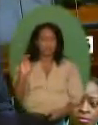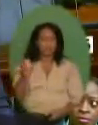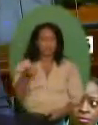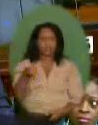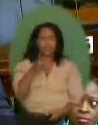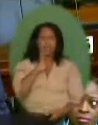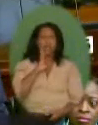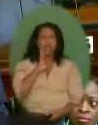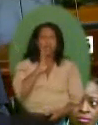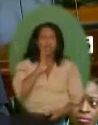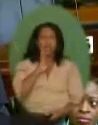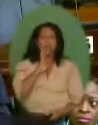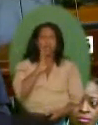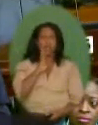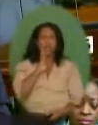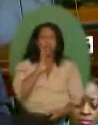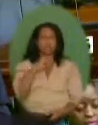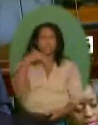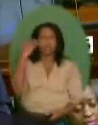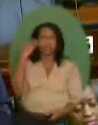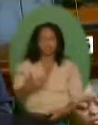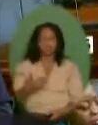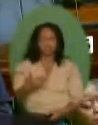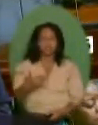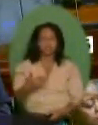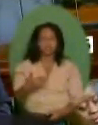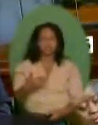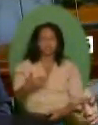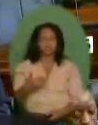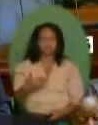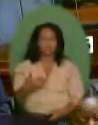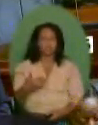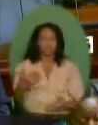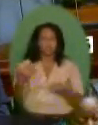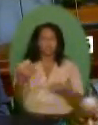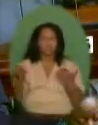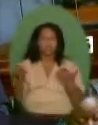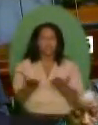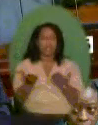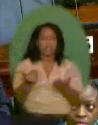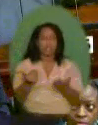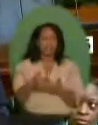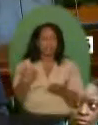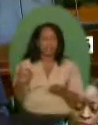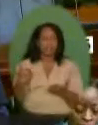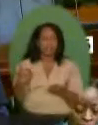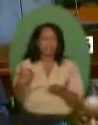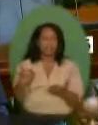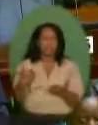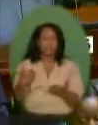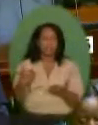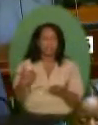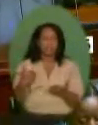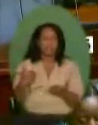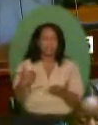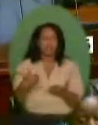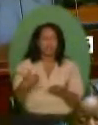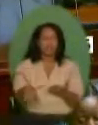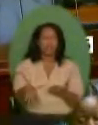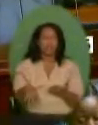its grimy galvanized sheds being transformed into economic infrastructure and usable, saleable office space.